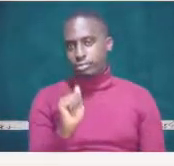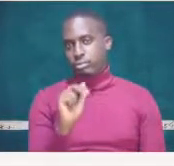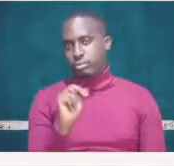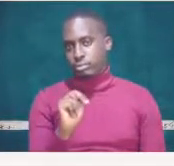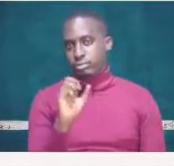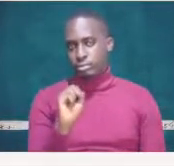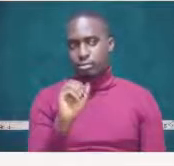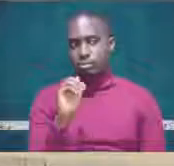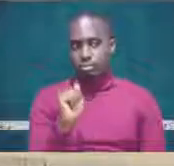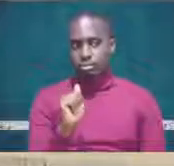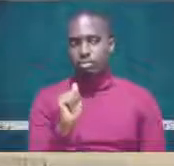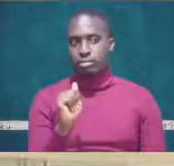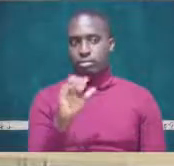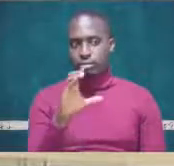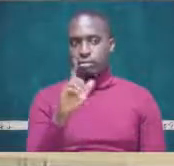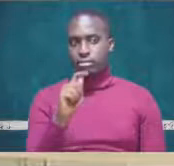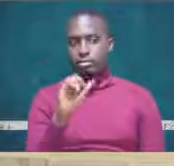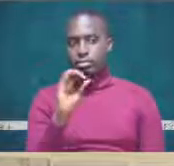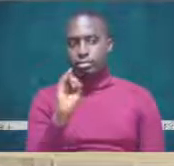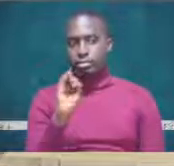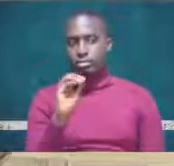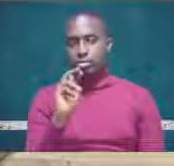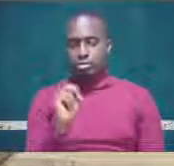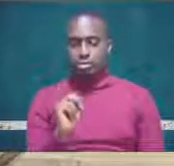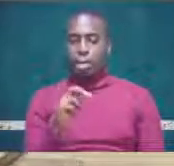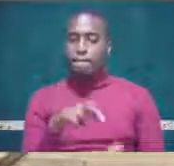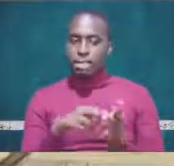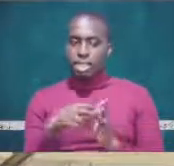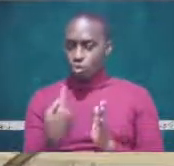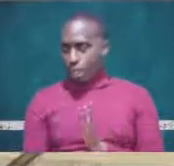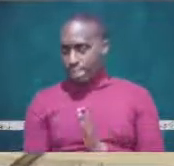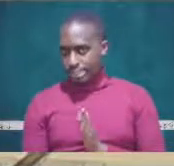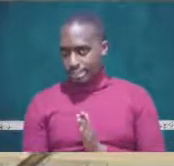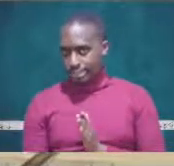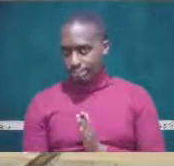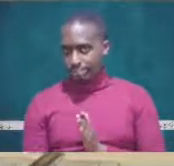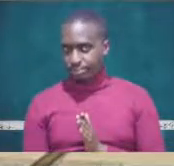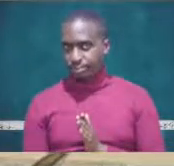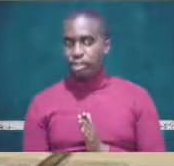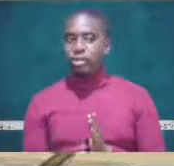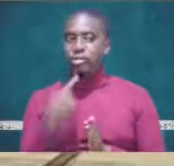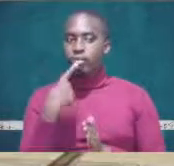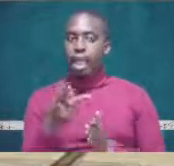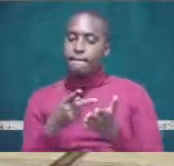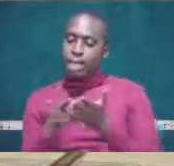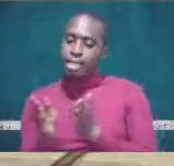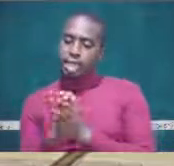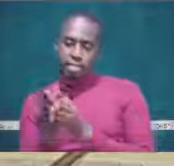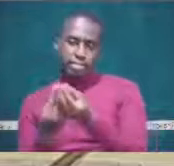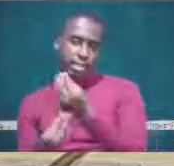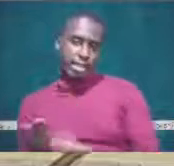reason is transaction motive. And what is a transaction? A transaction deals with buying and